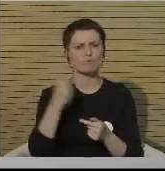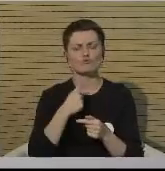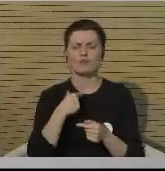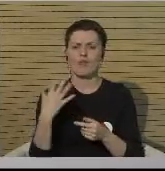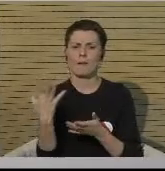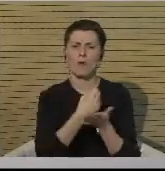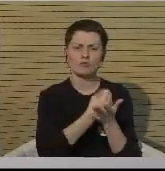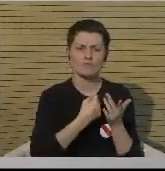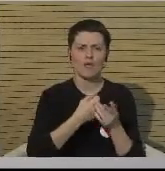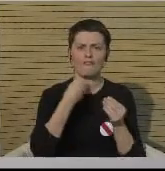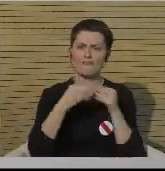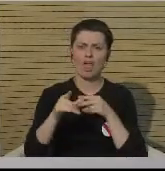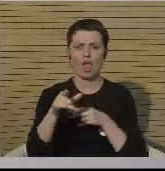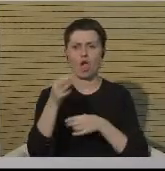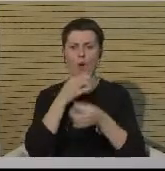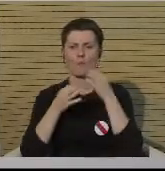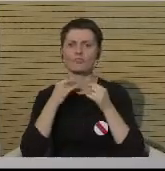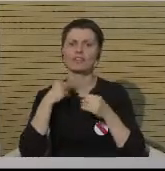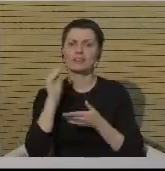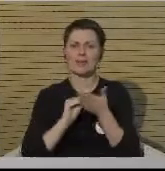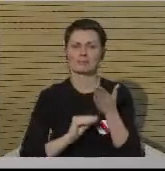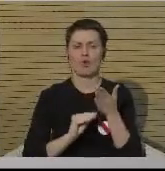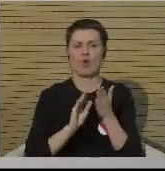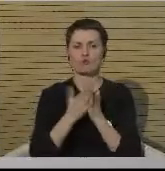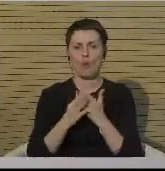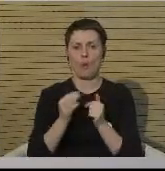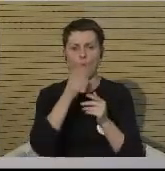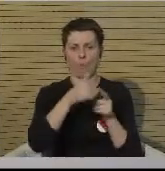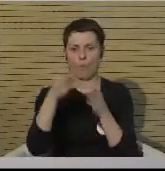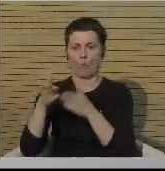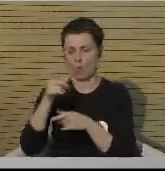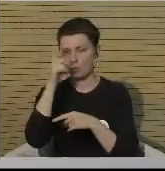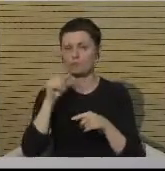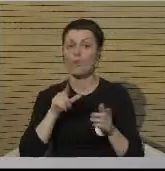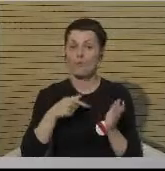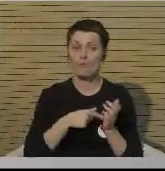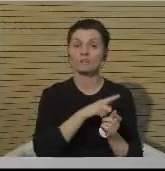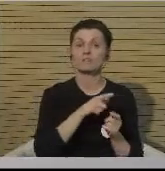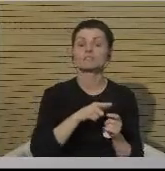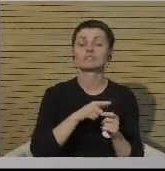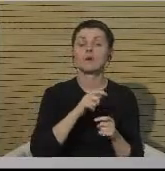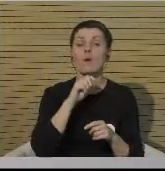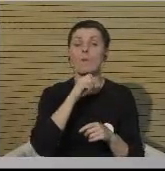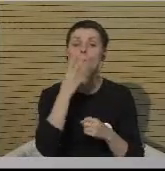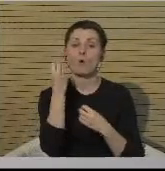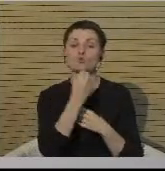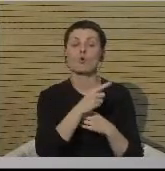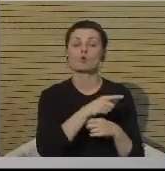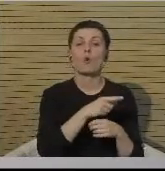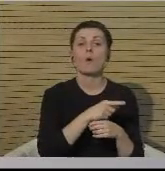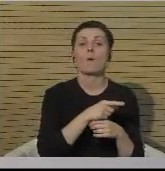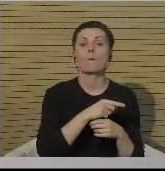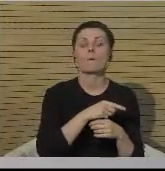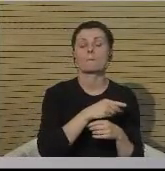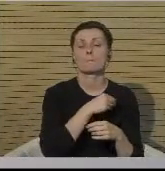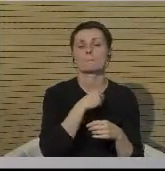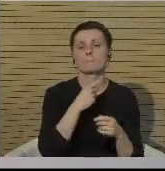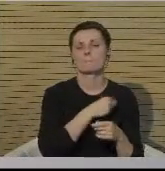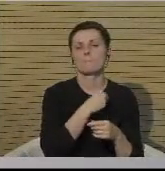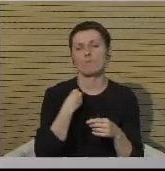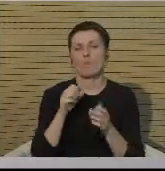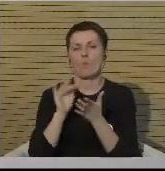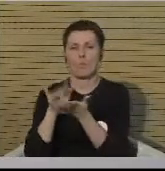she was waving the story, and I'm collecting such stories, and I'm trying to and I decided to write a book about people traveling